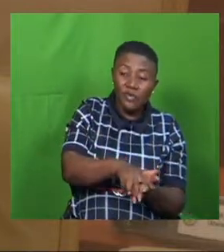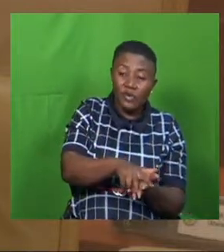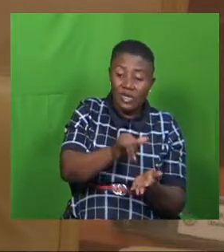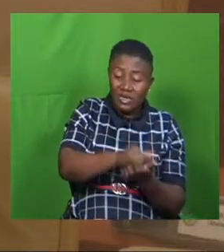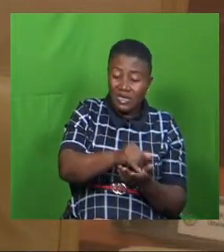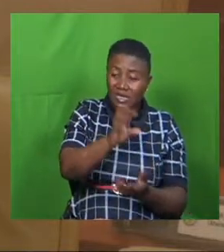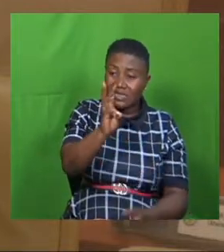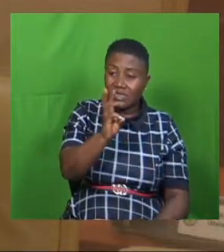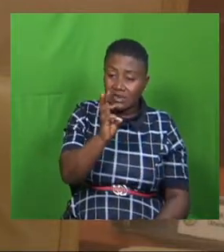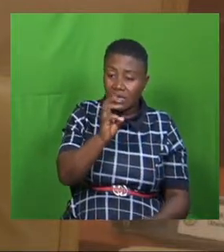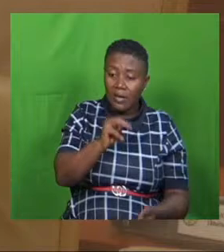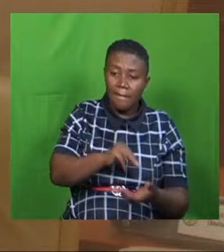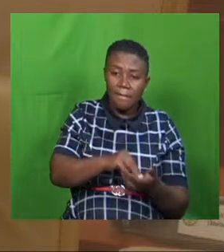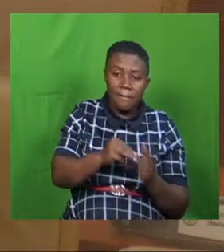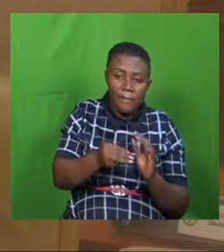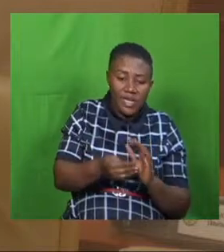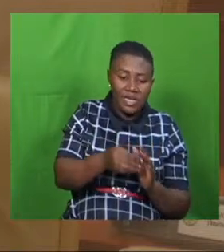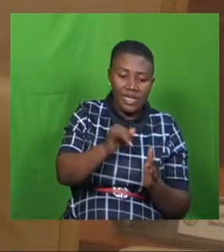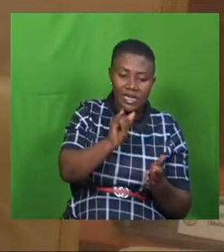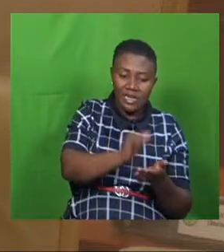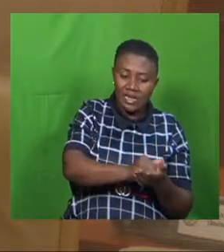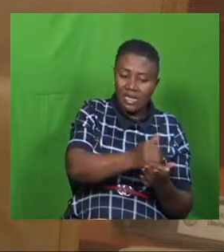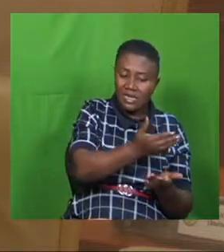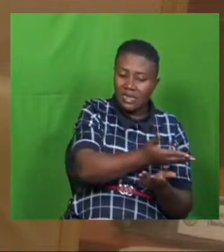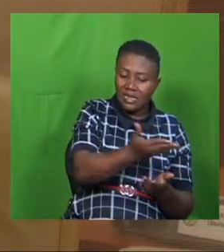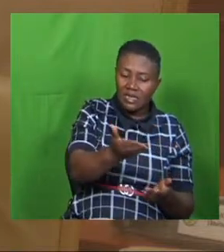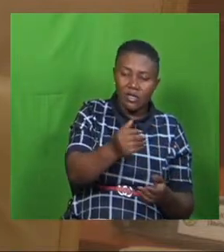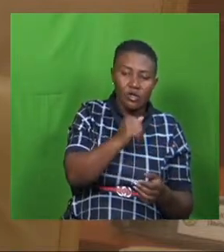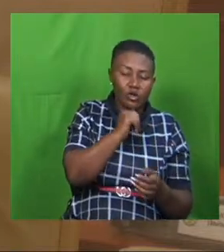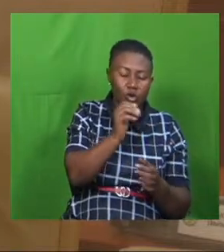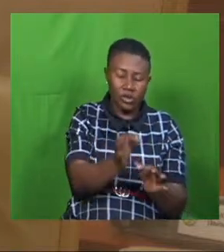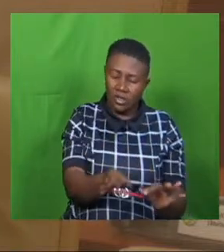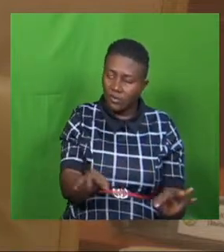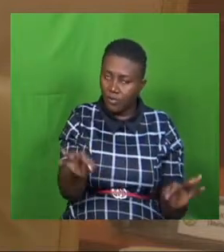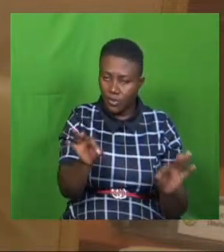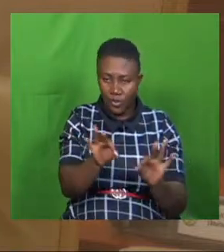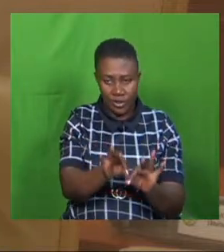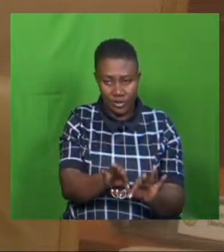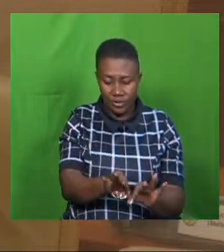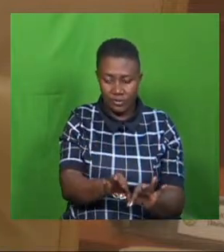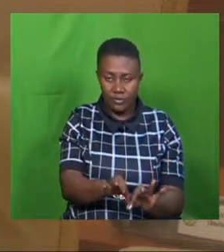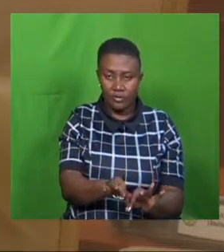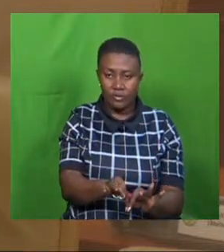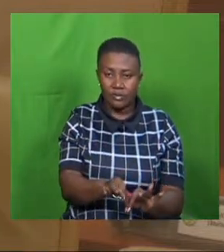he has concerns with the contract, I think we must find the appropriate means to deal with it. There's no